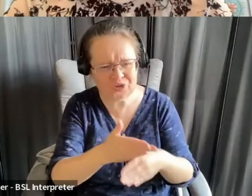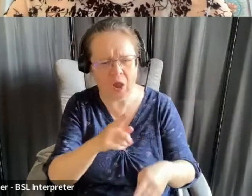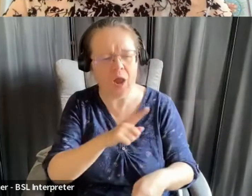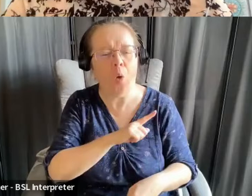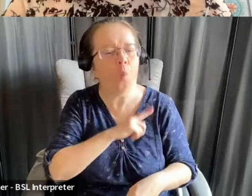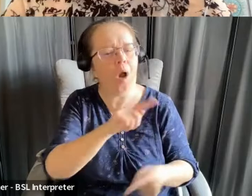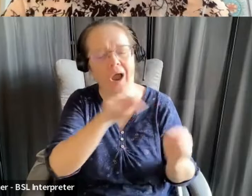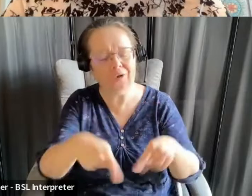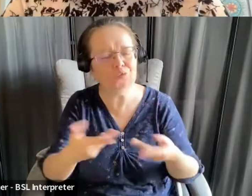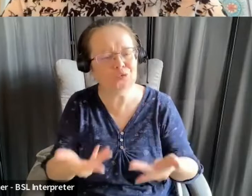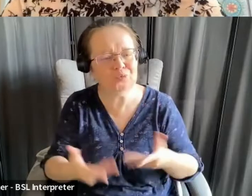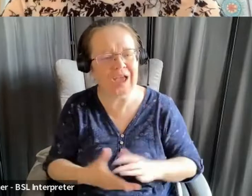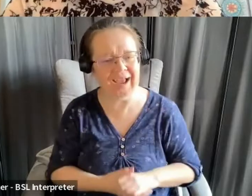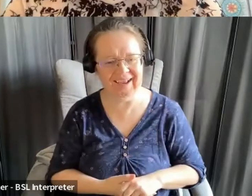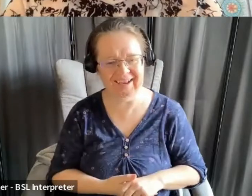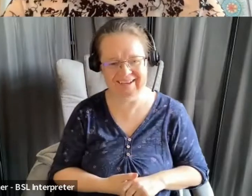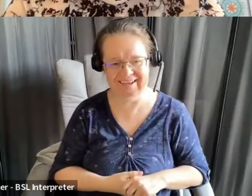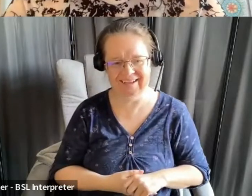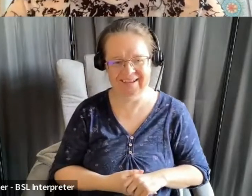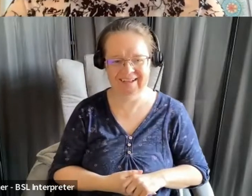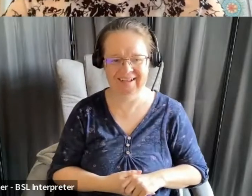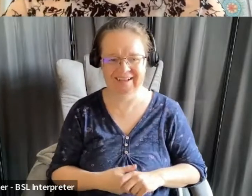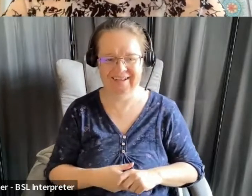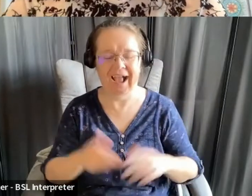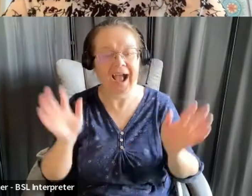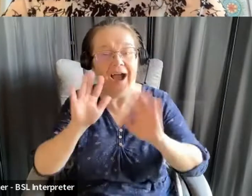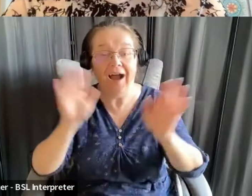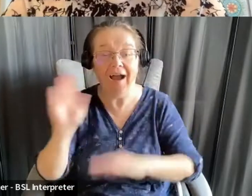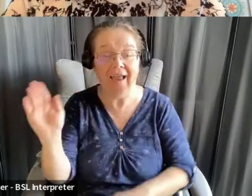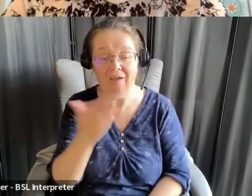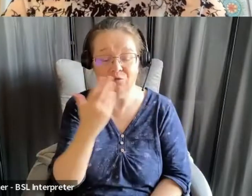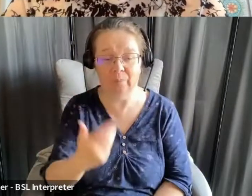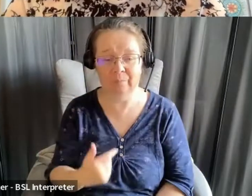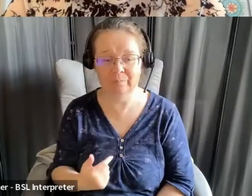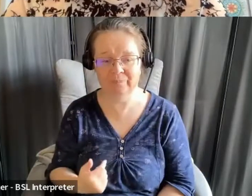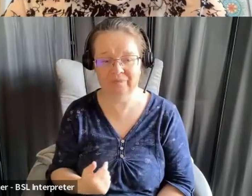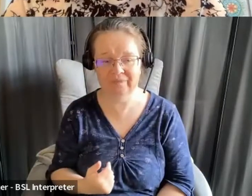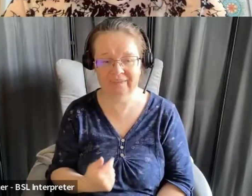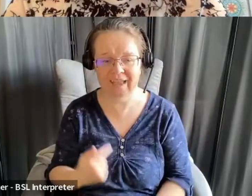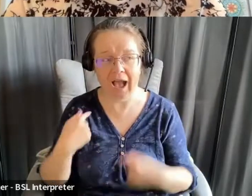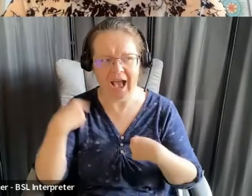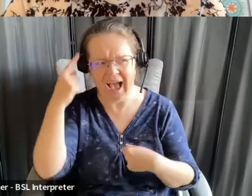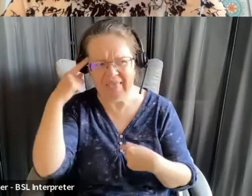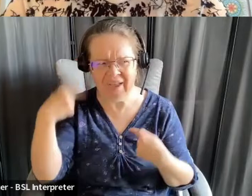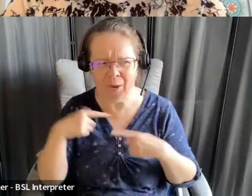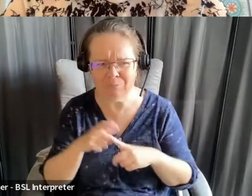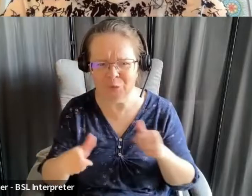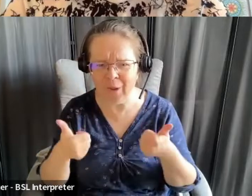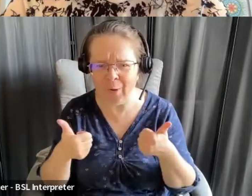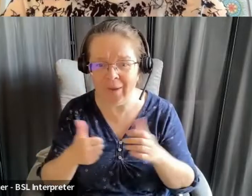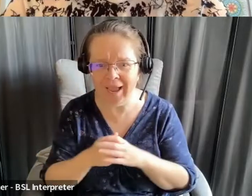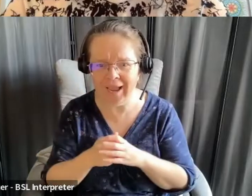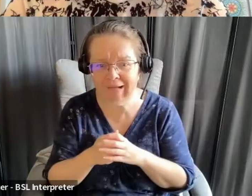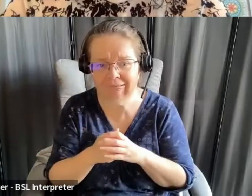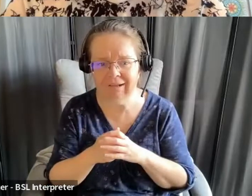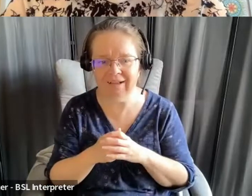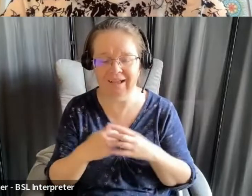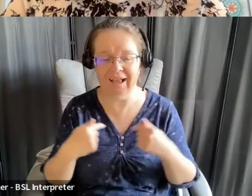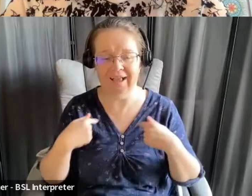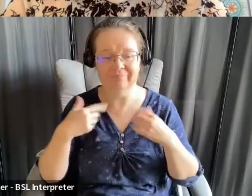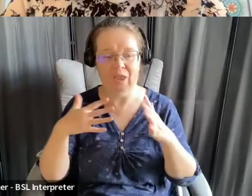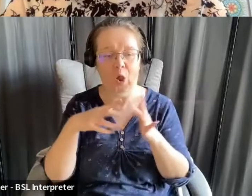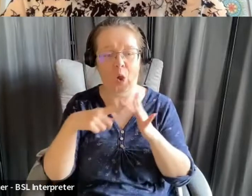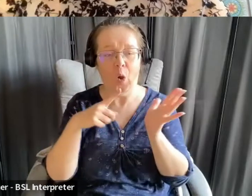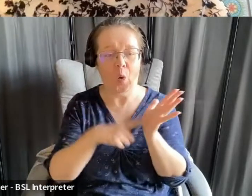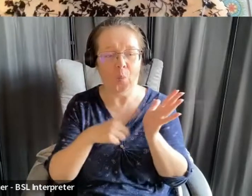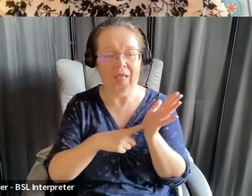here today? Well, hello everyone. I hope you're doing okay. As I said, my name's Will